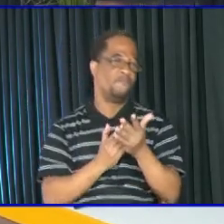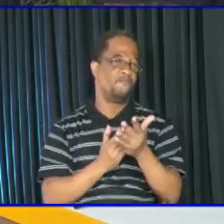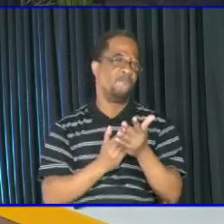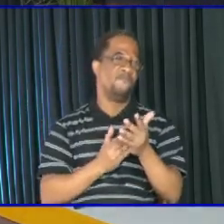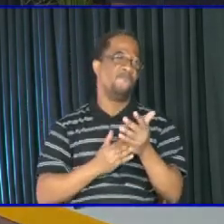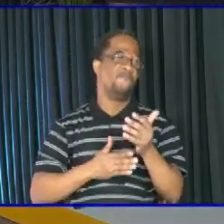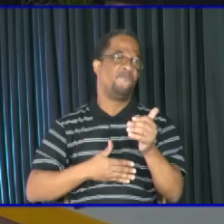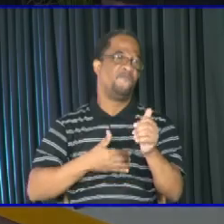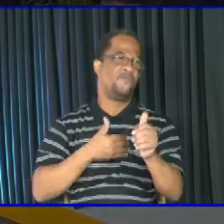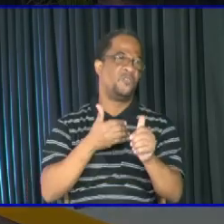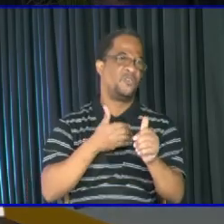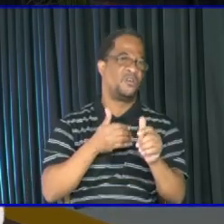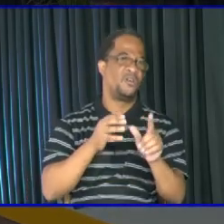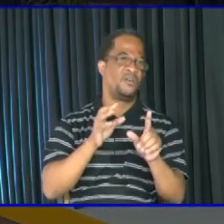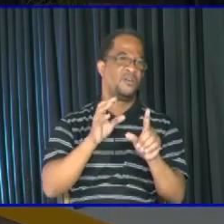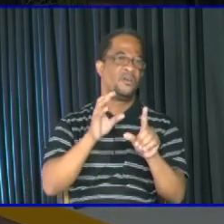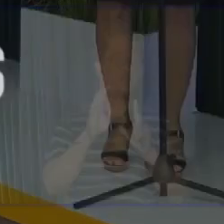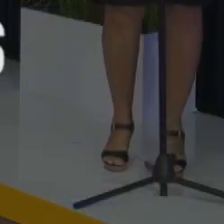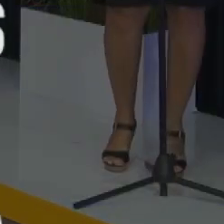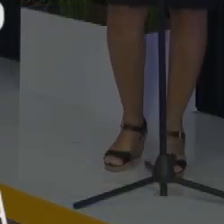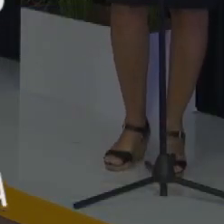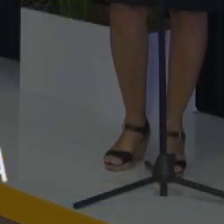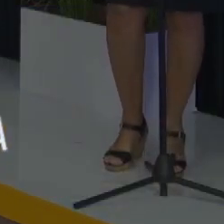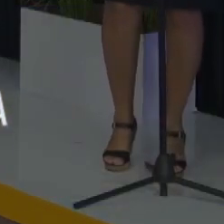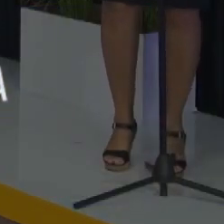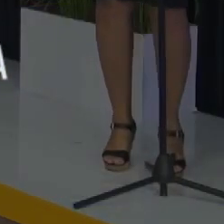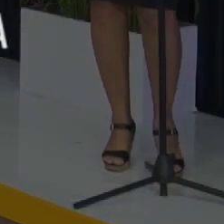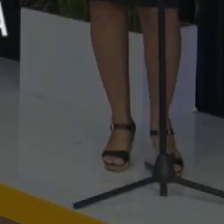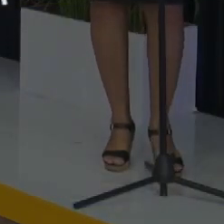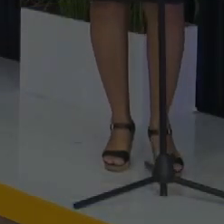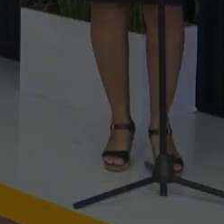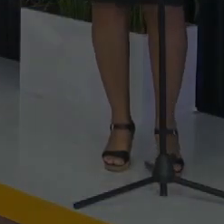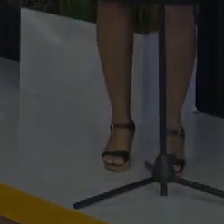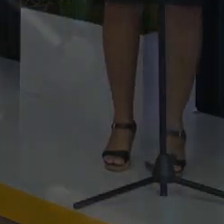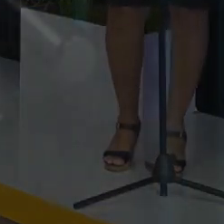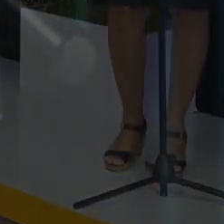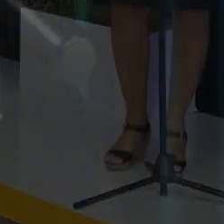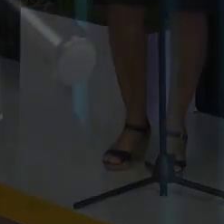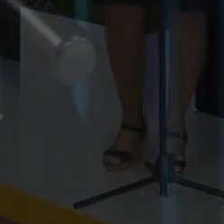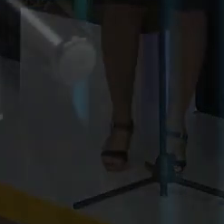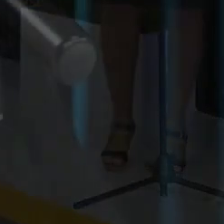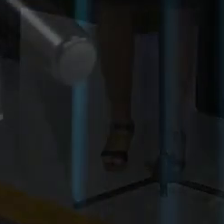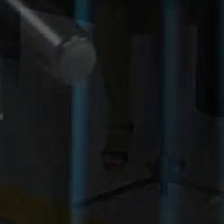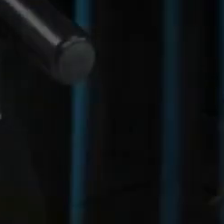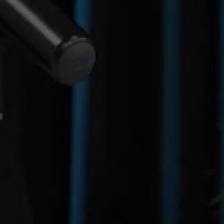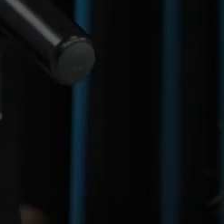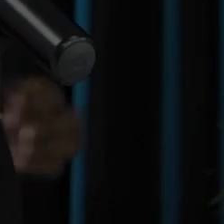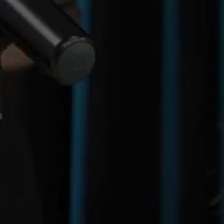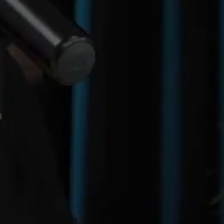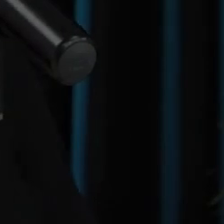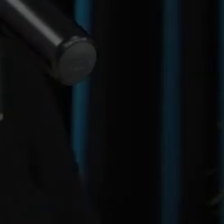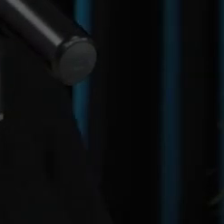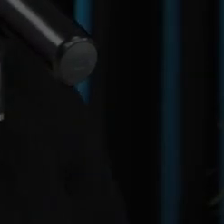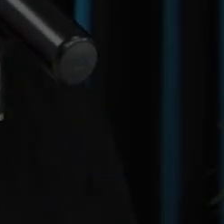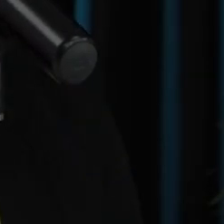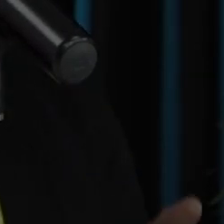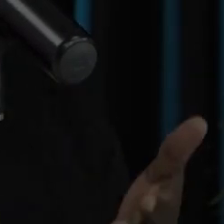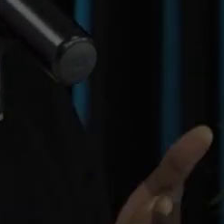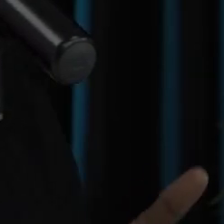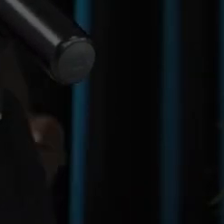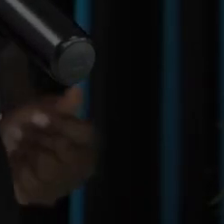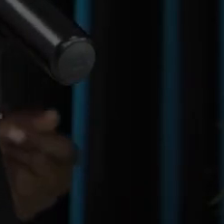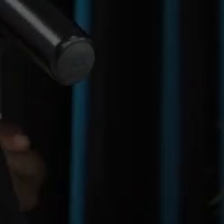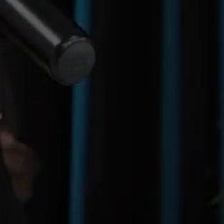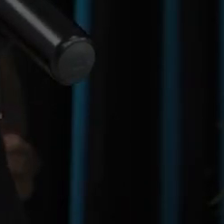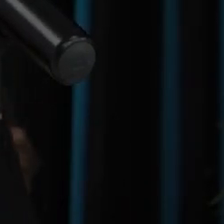the secular posts, but I follow the Lord of Hosts. Some